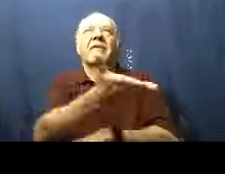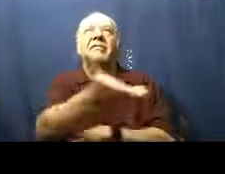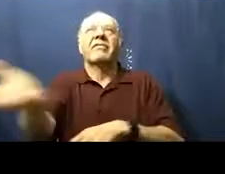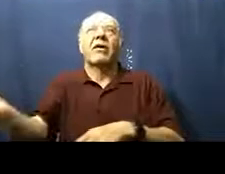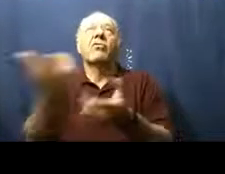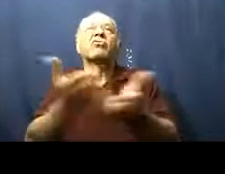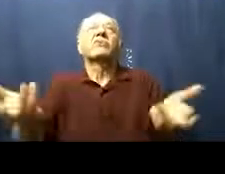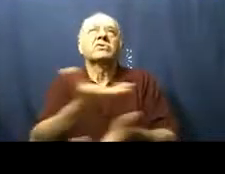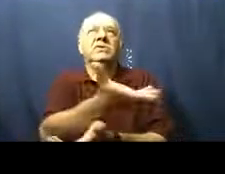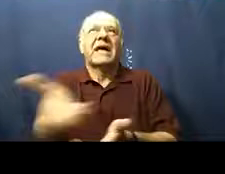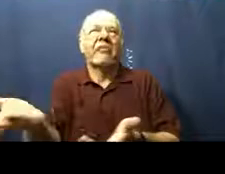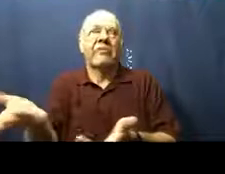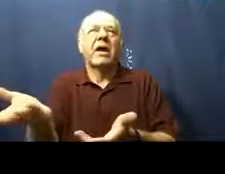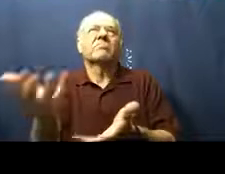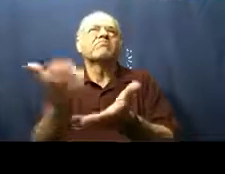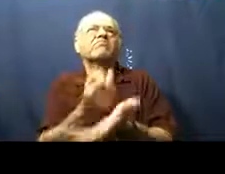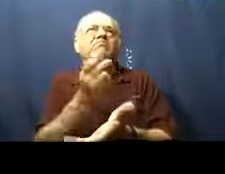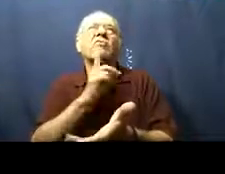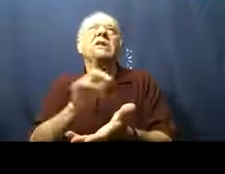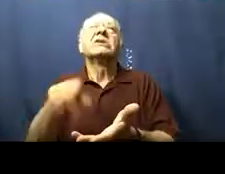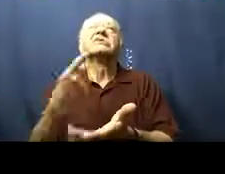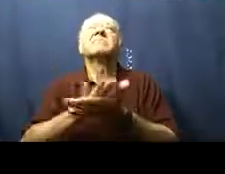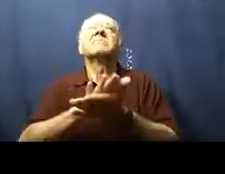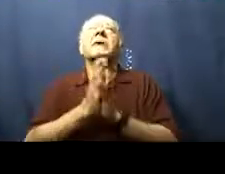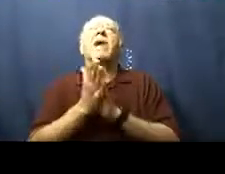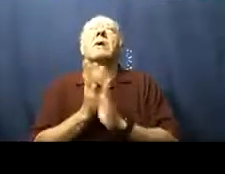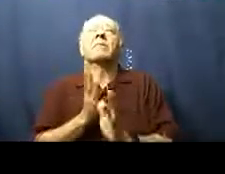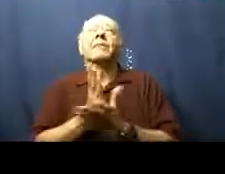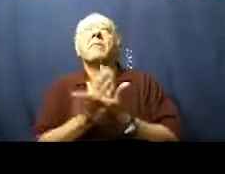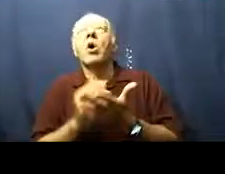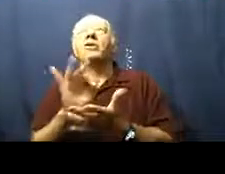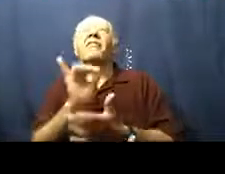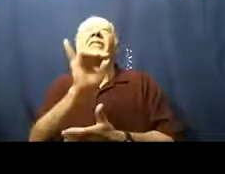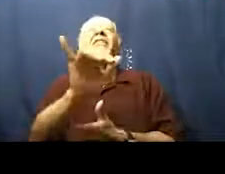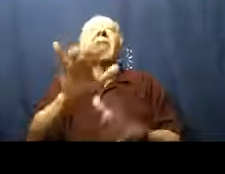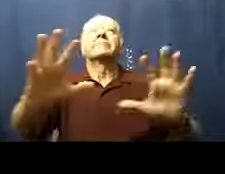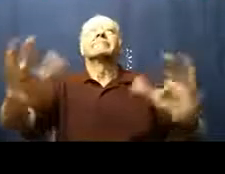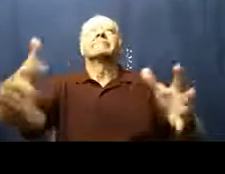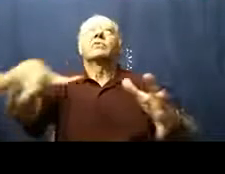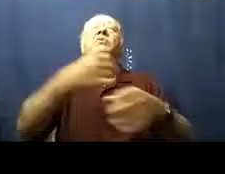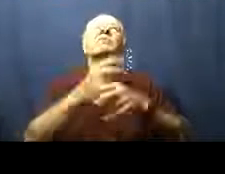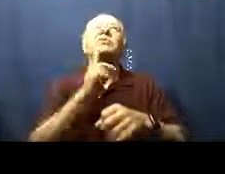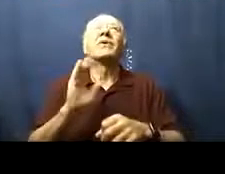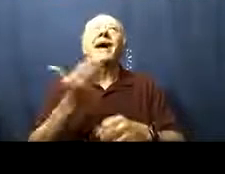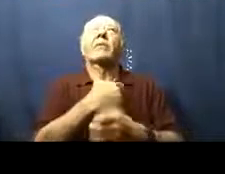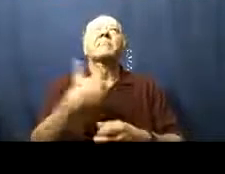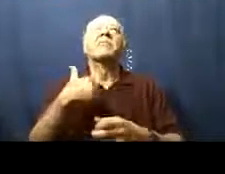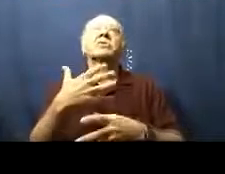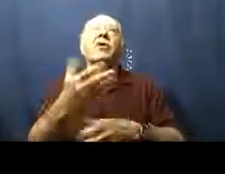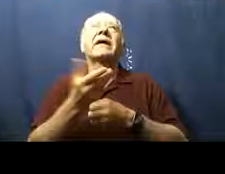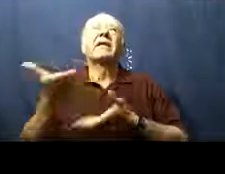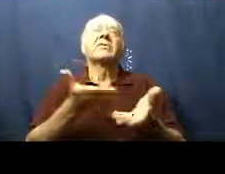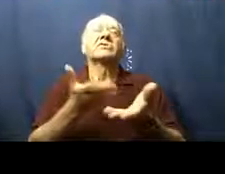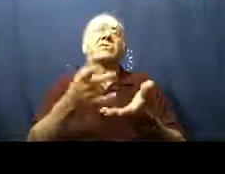resources that are out there, and really just becoming part of the ecosystem to help make sure that our members are getting the